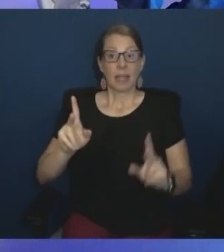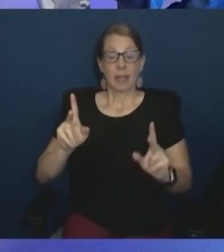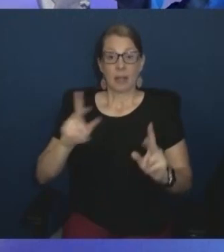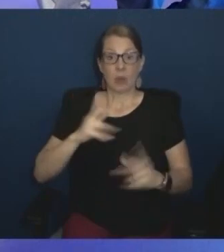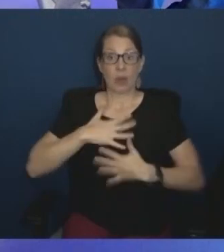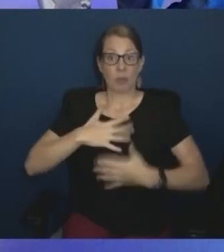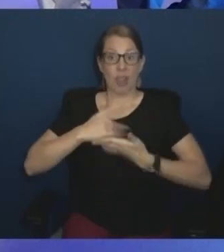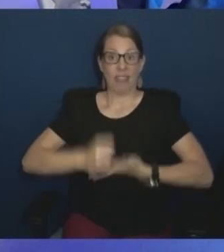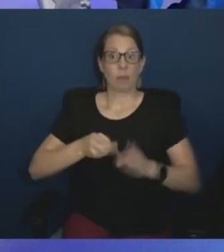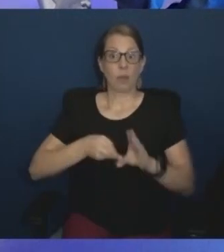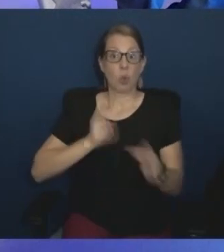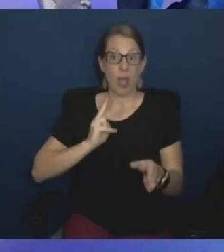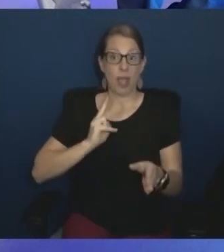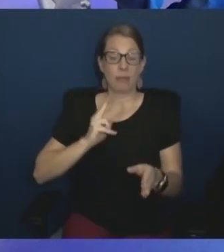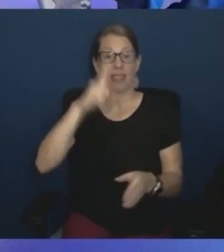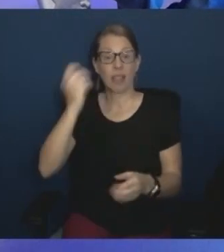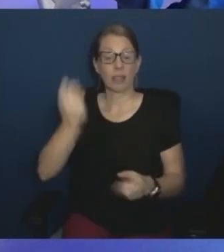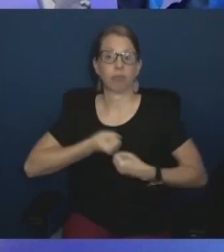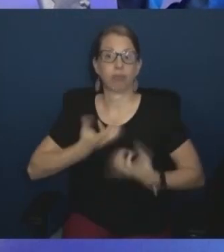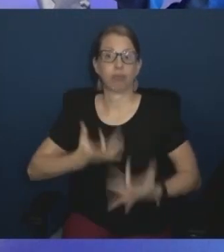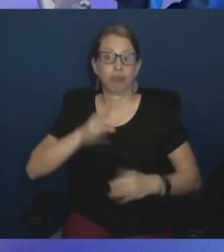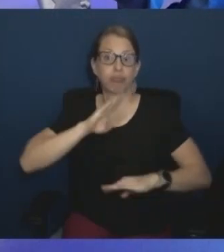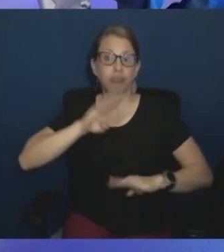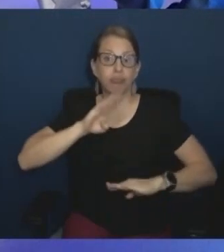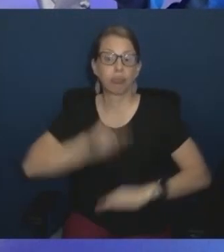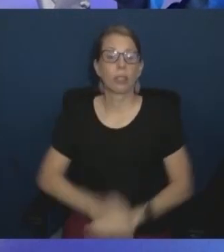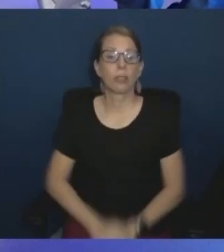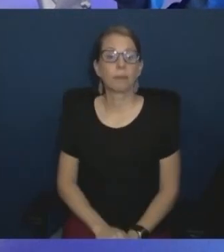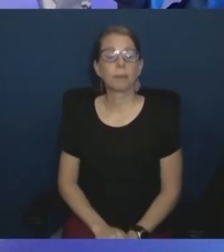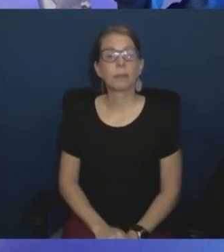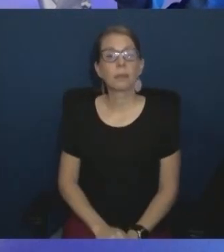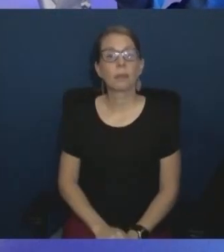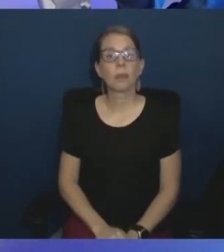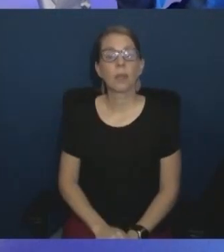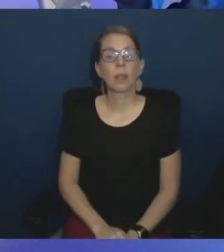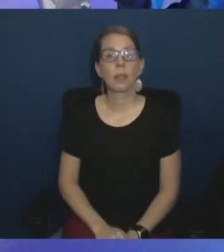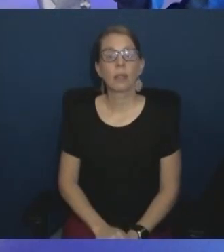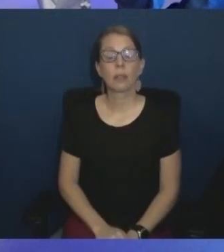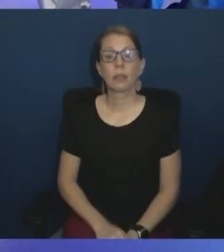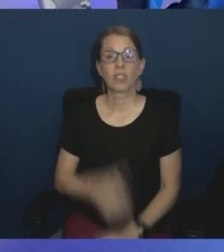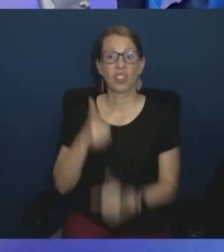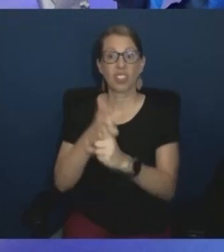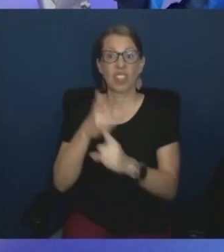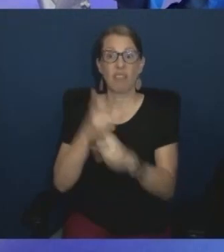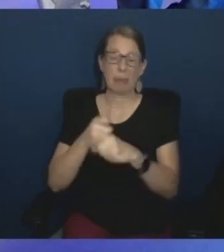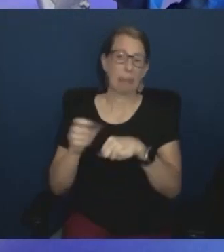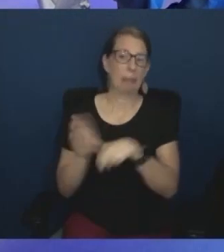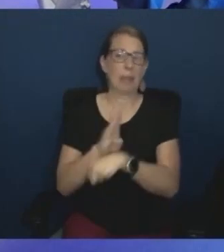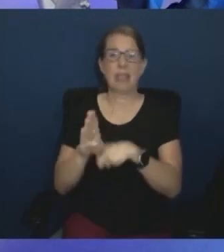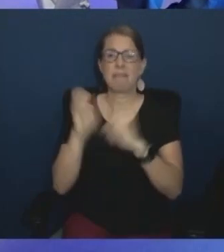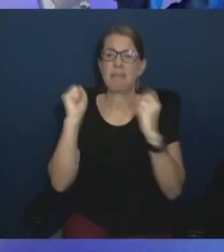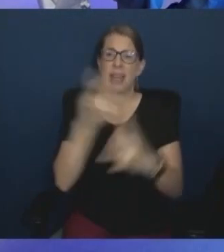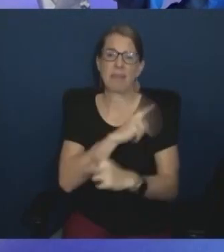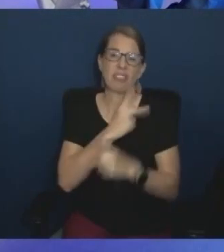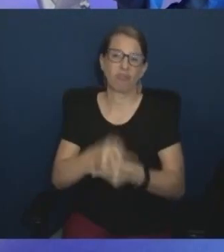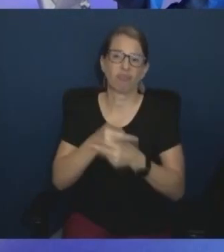Julie, you already have this overwhelming caseload. What has that been like, and how does that change patient